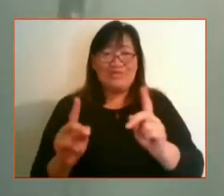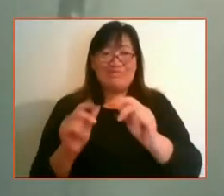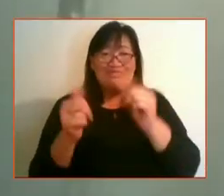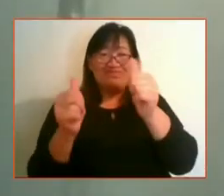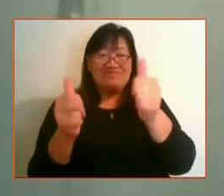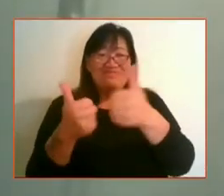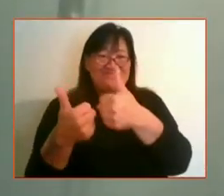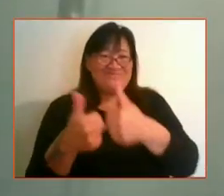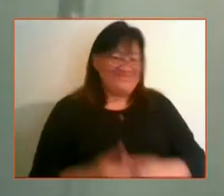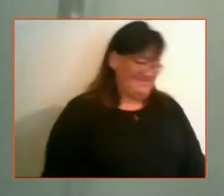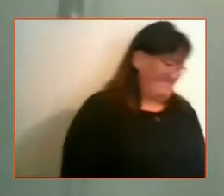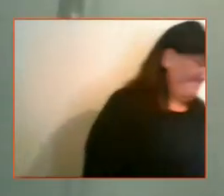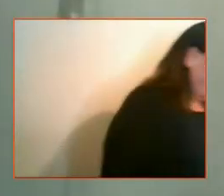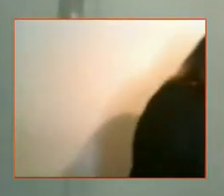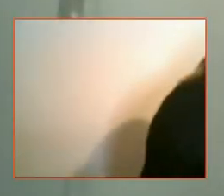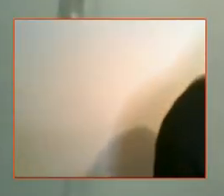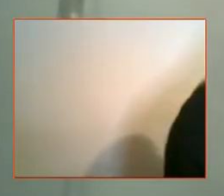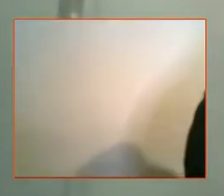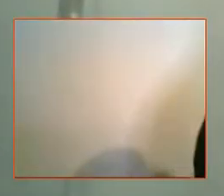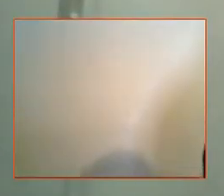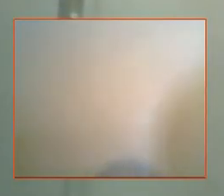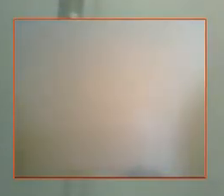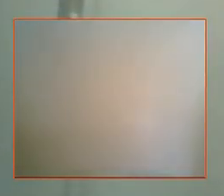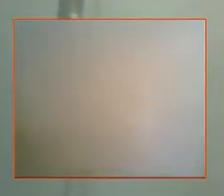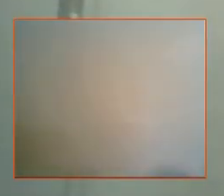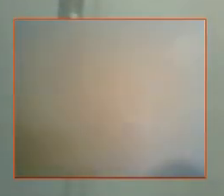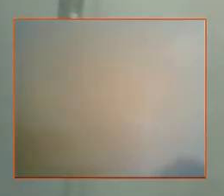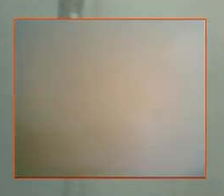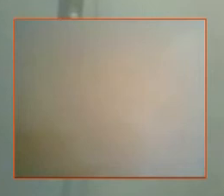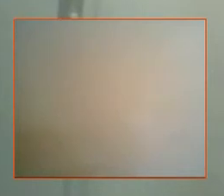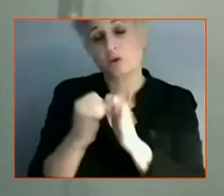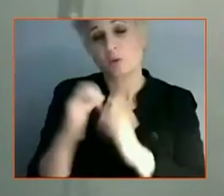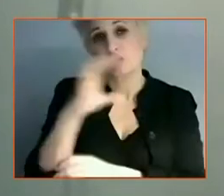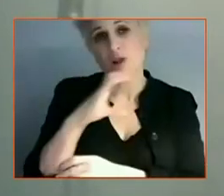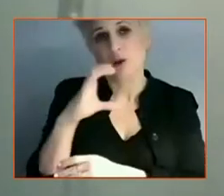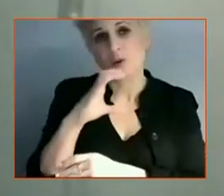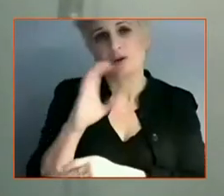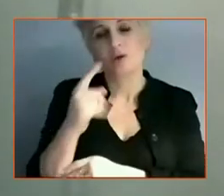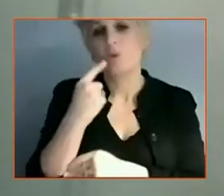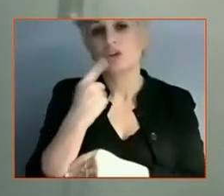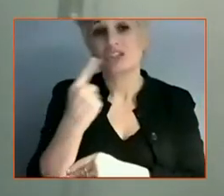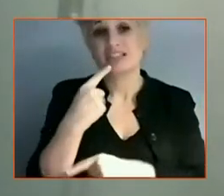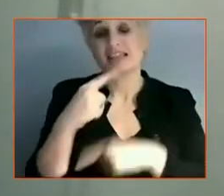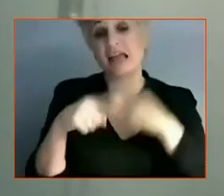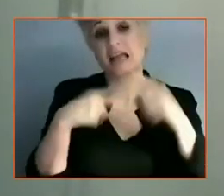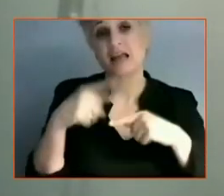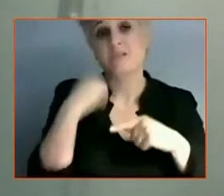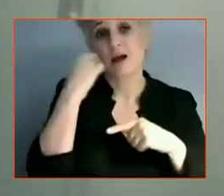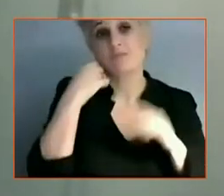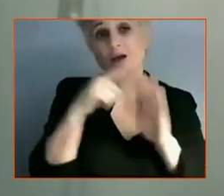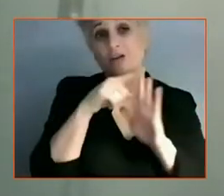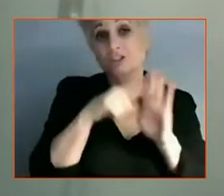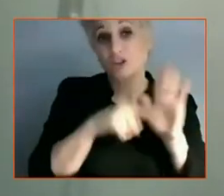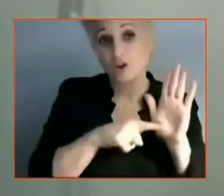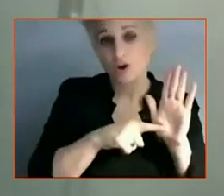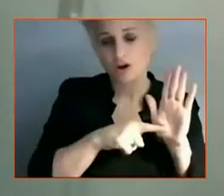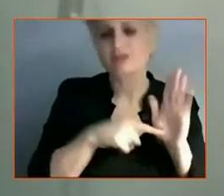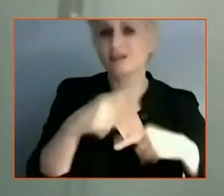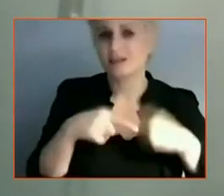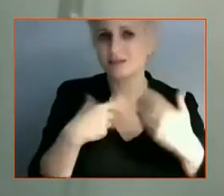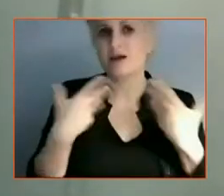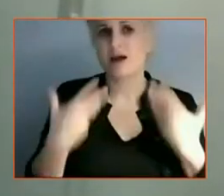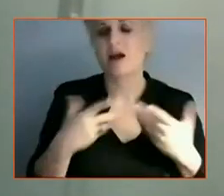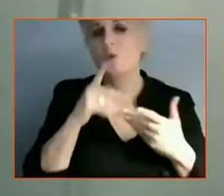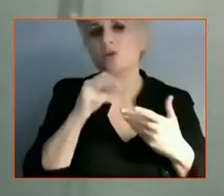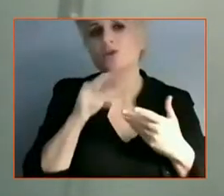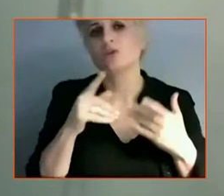with Chloe and what Chloe was saying about tikanga, it's about how we practice in Parliament as well. We made it very clear, as I said, that when we